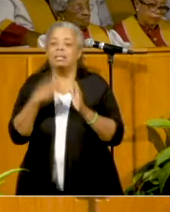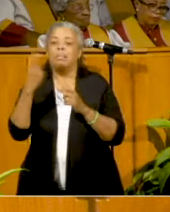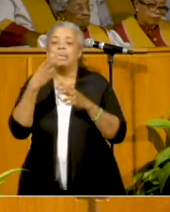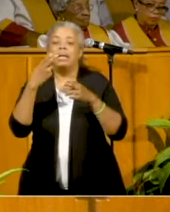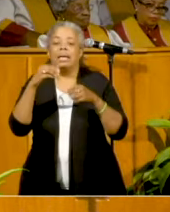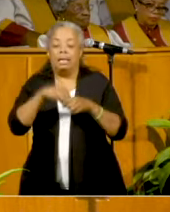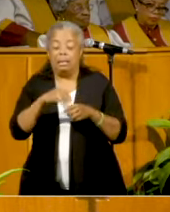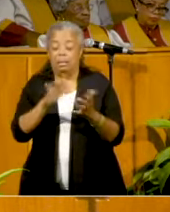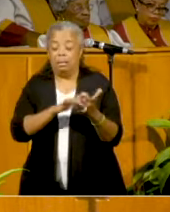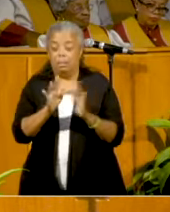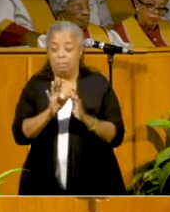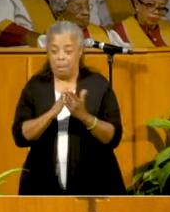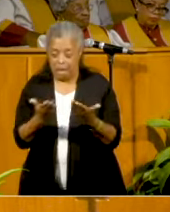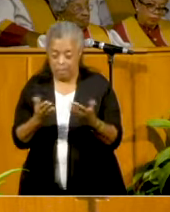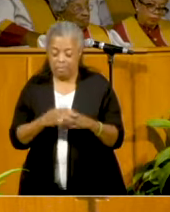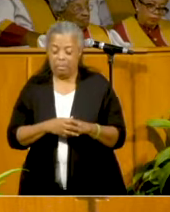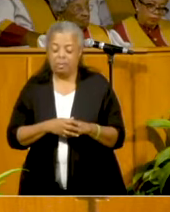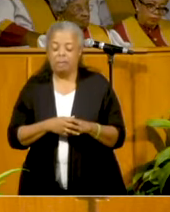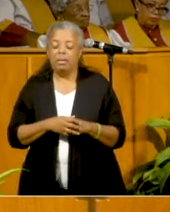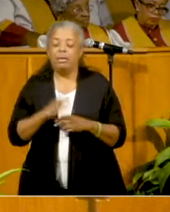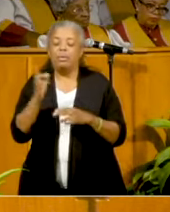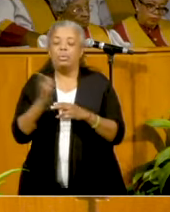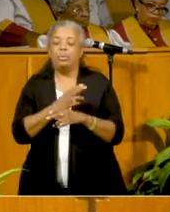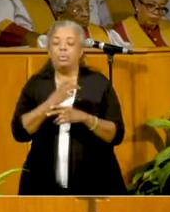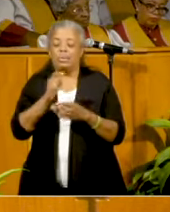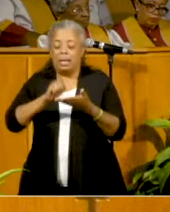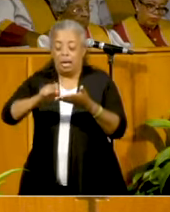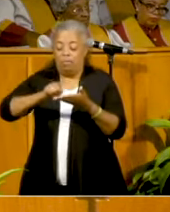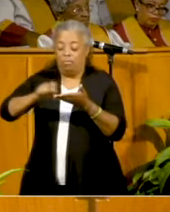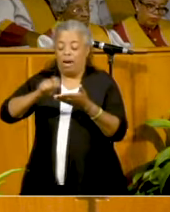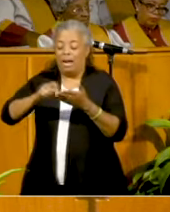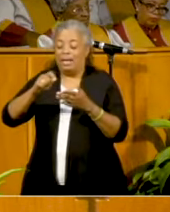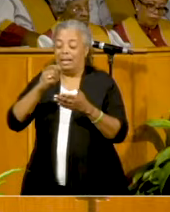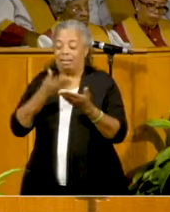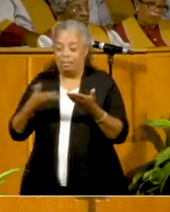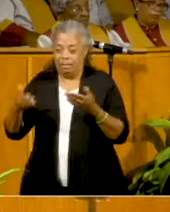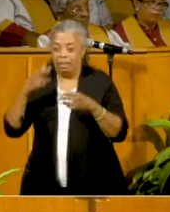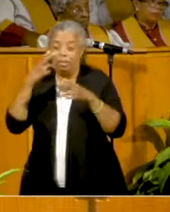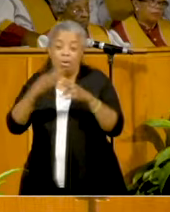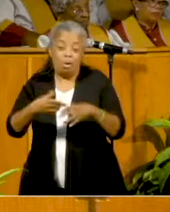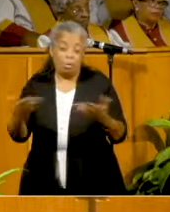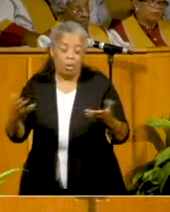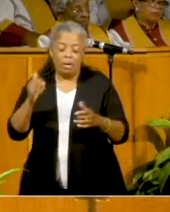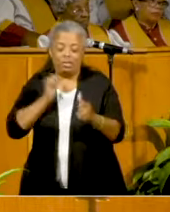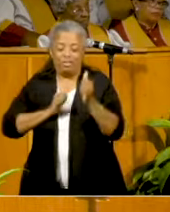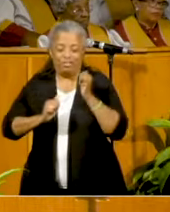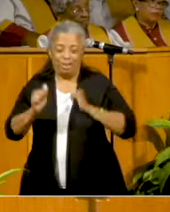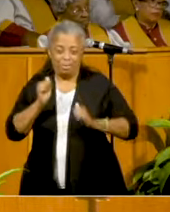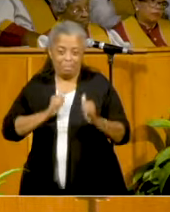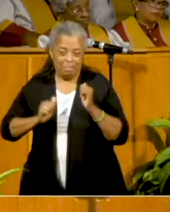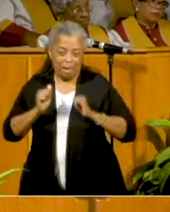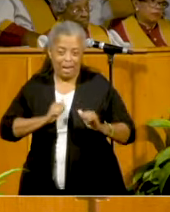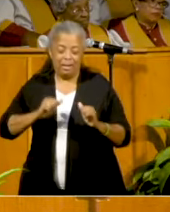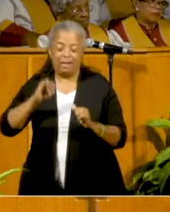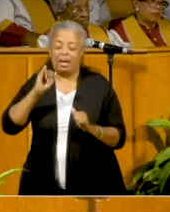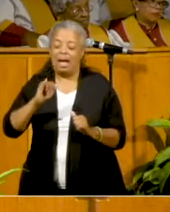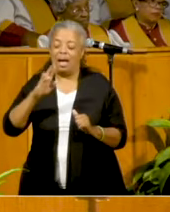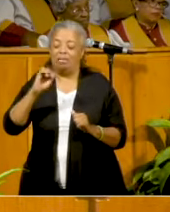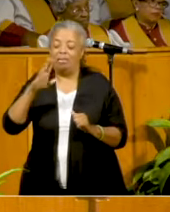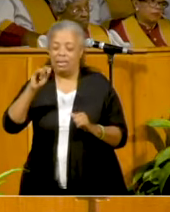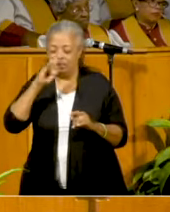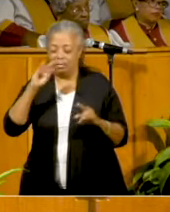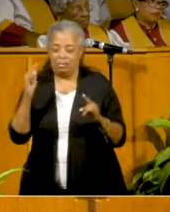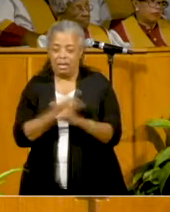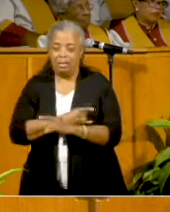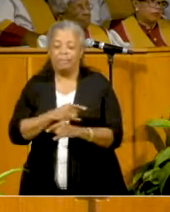device that biblical writers employed called dramatic irony.